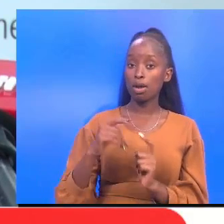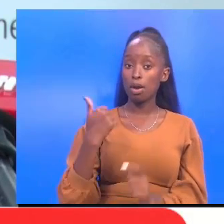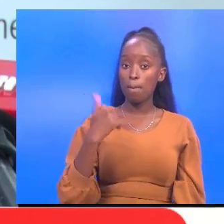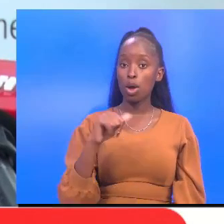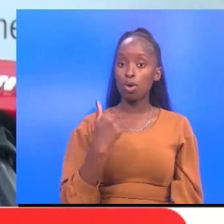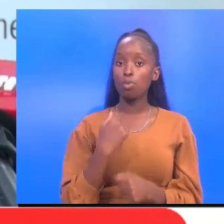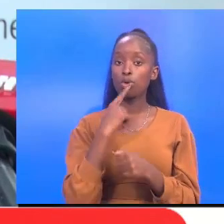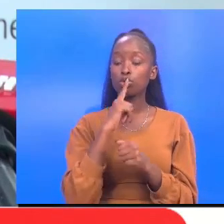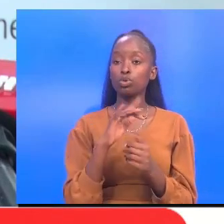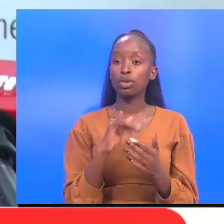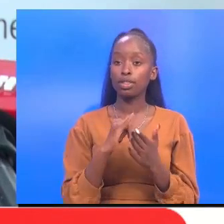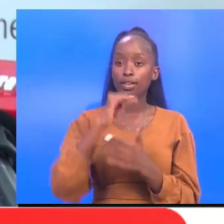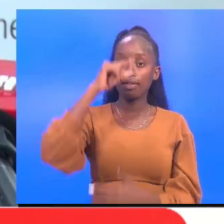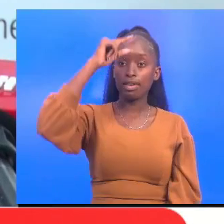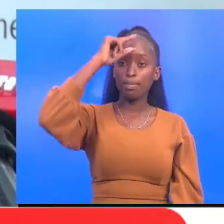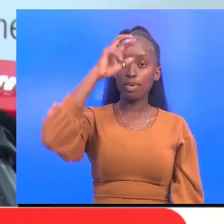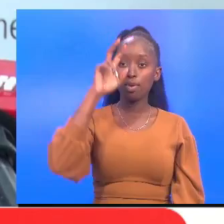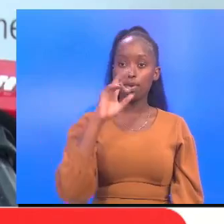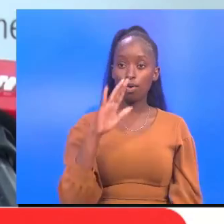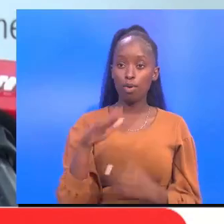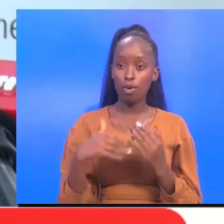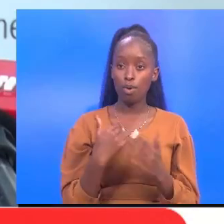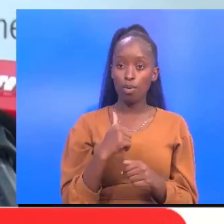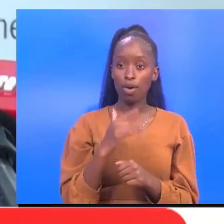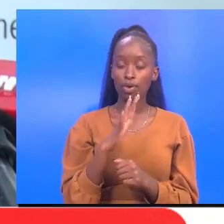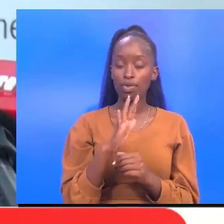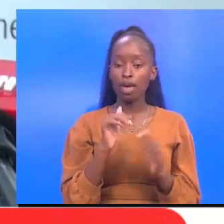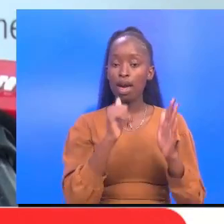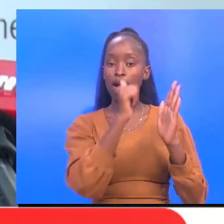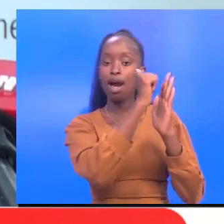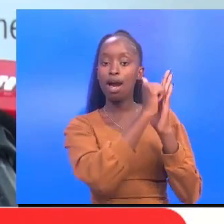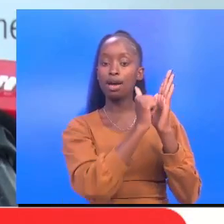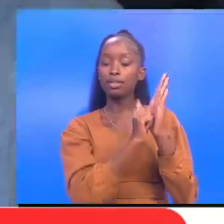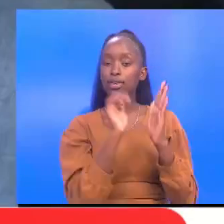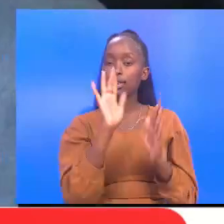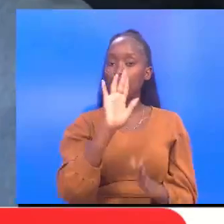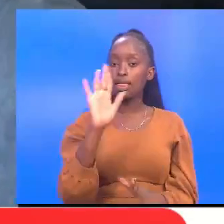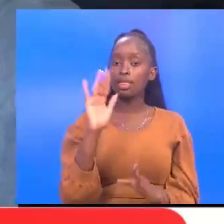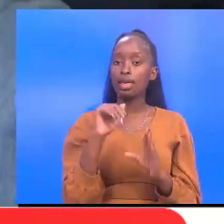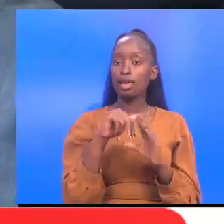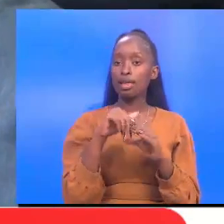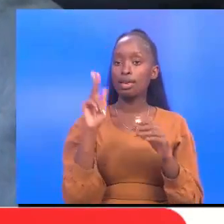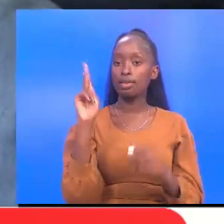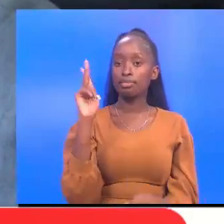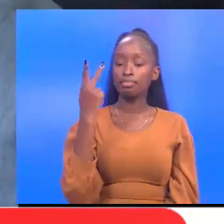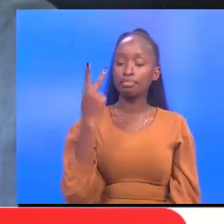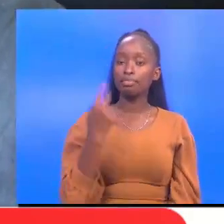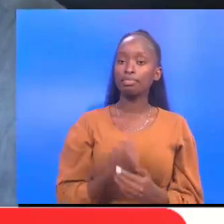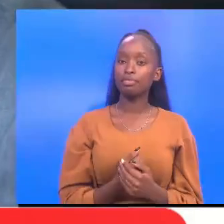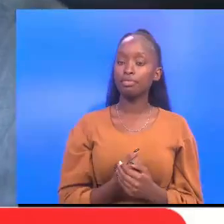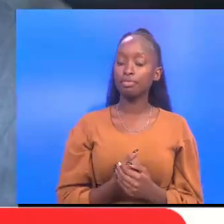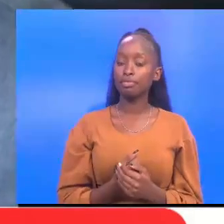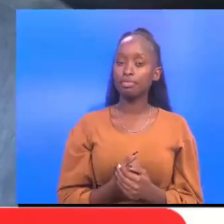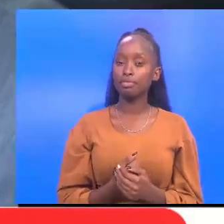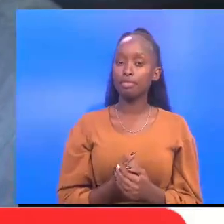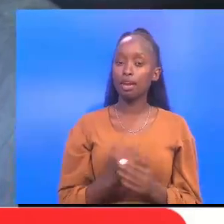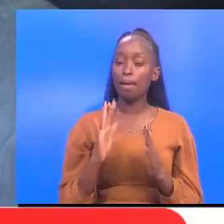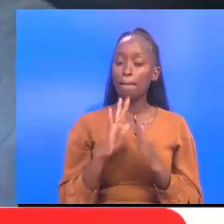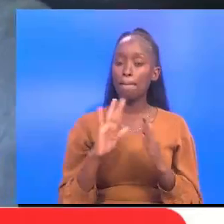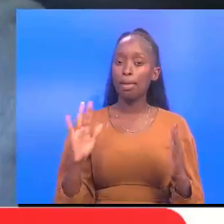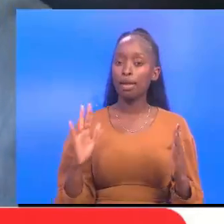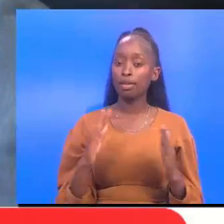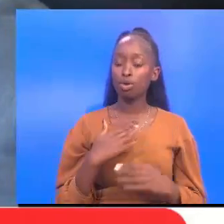that the government realizes its industrialization agenda in Kenya. It is a great pleasure to be